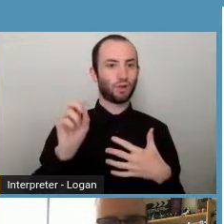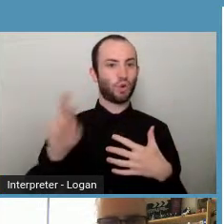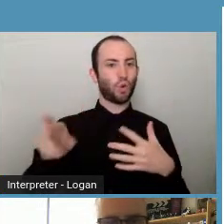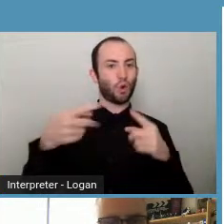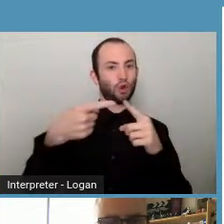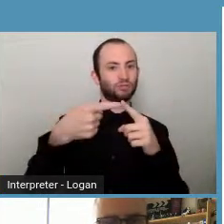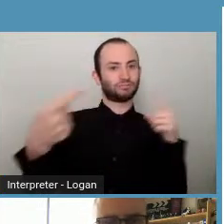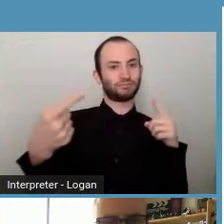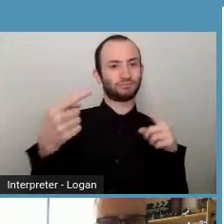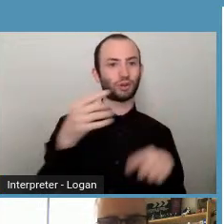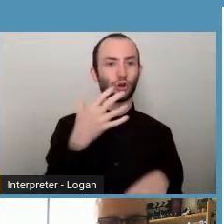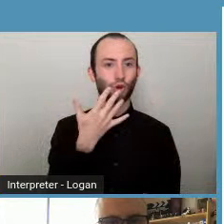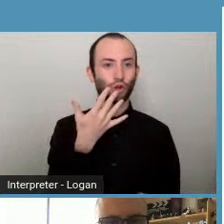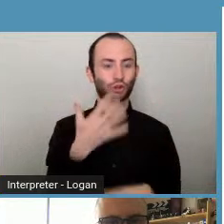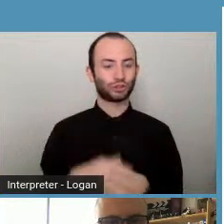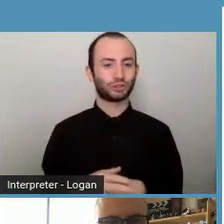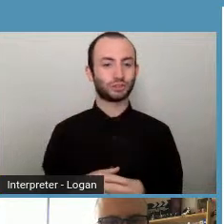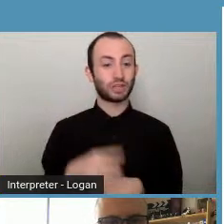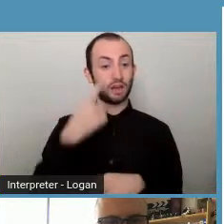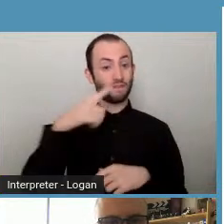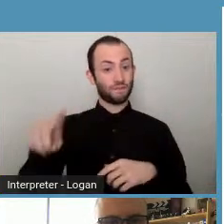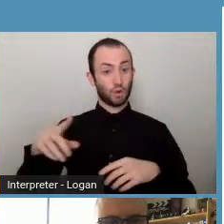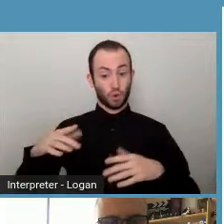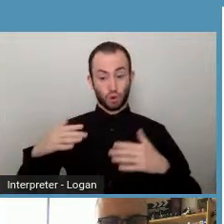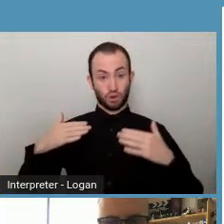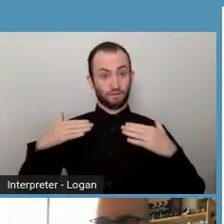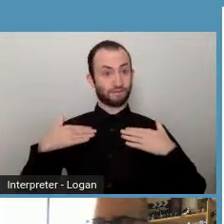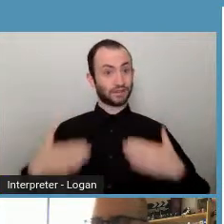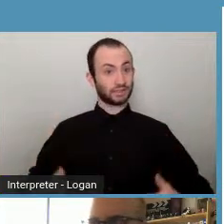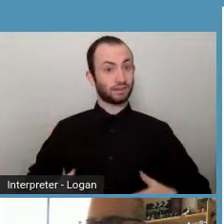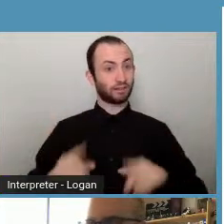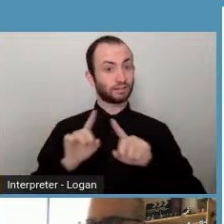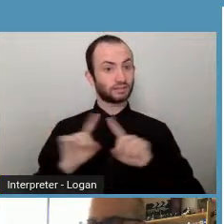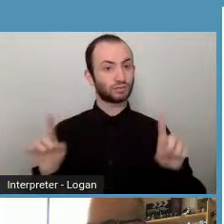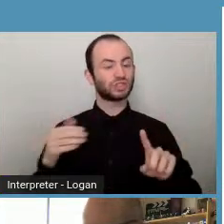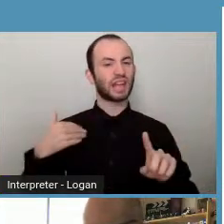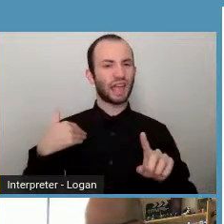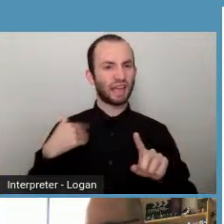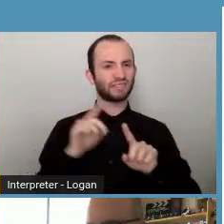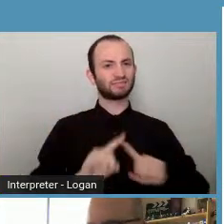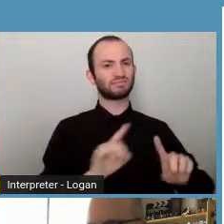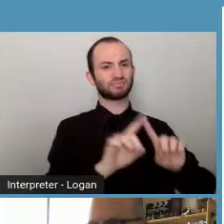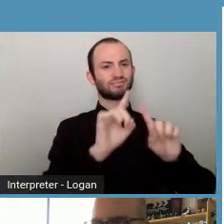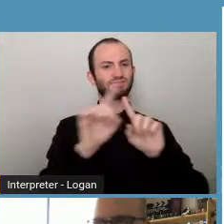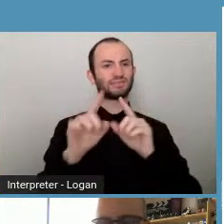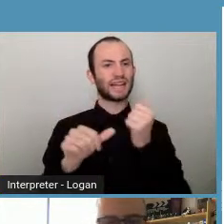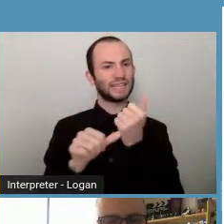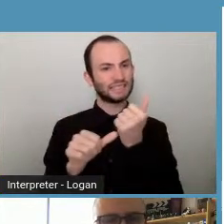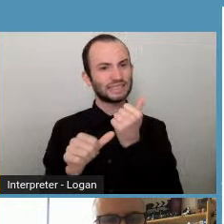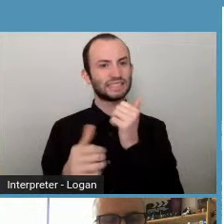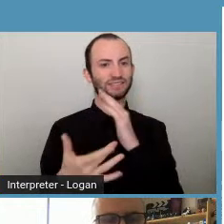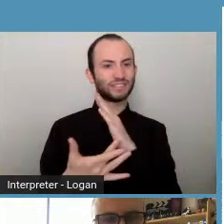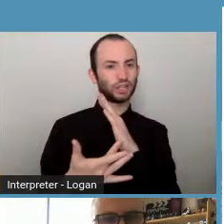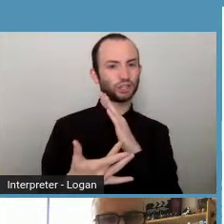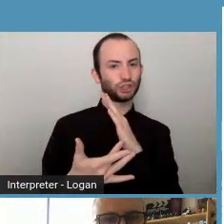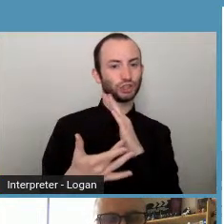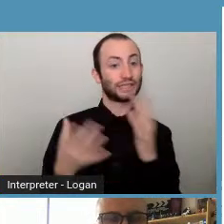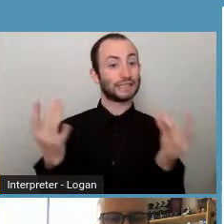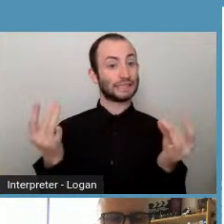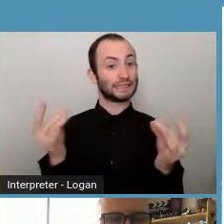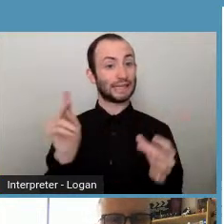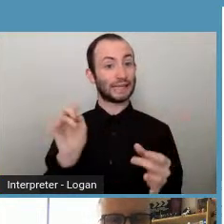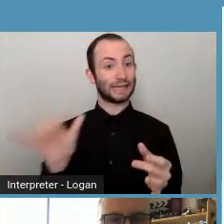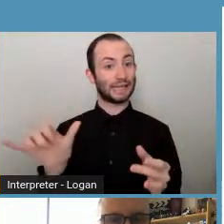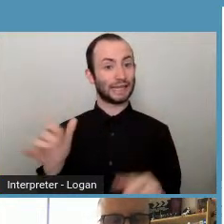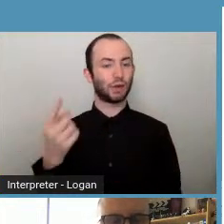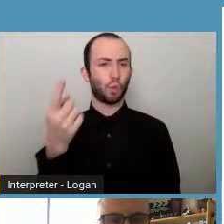With respect to physical differences, there's all sorts of assistive technologies built into our devices. Sticky keys is one concept